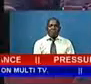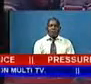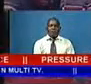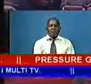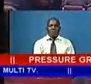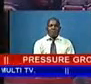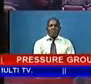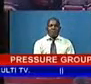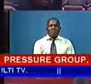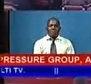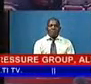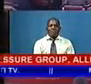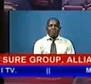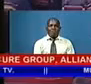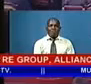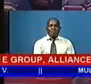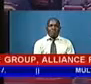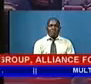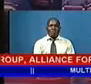Yes, my